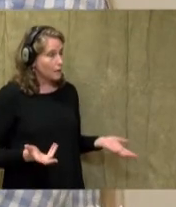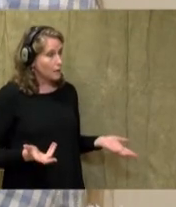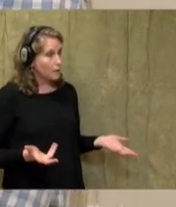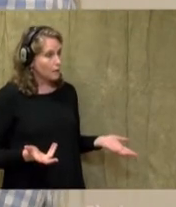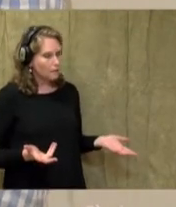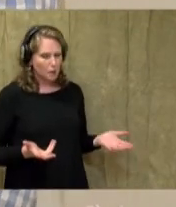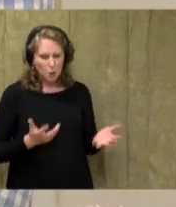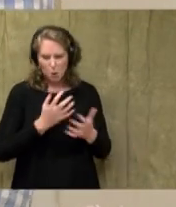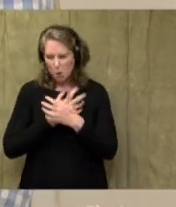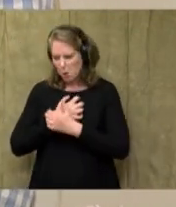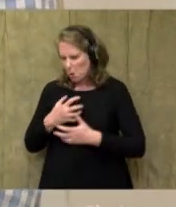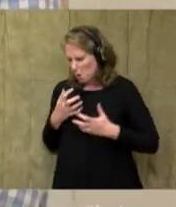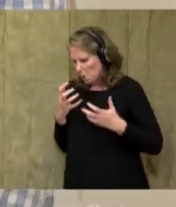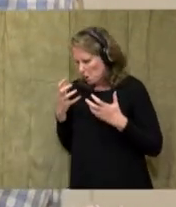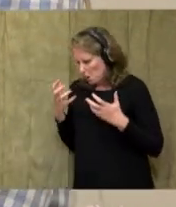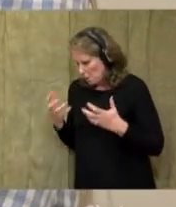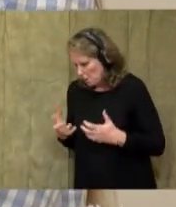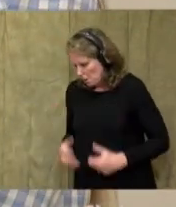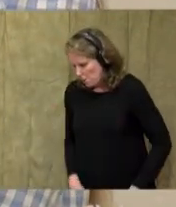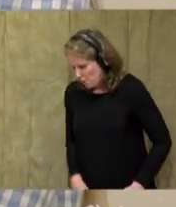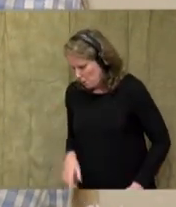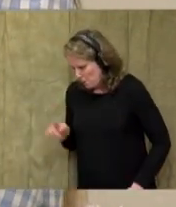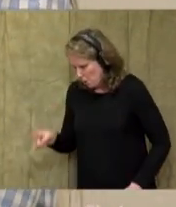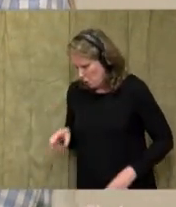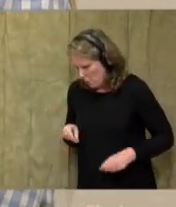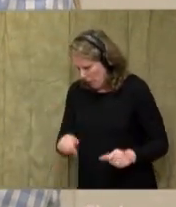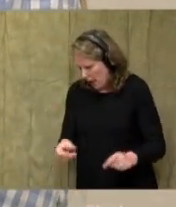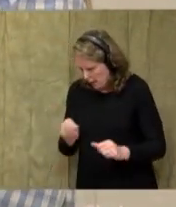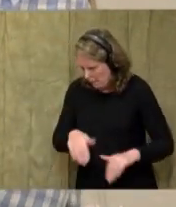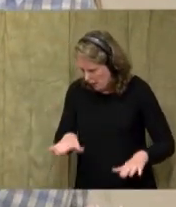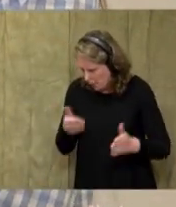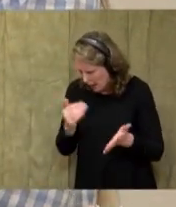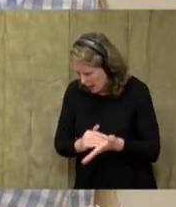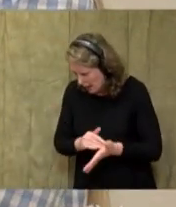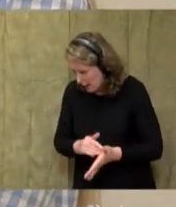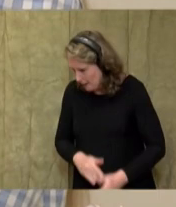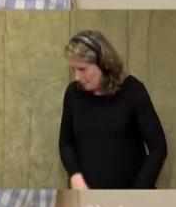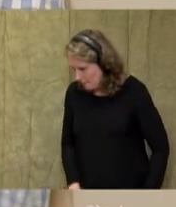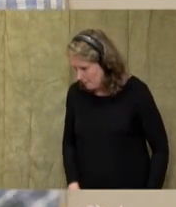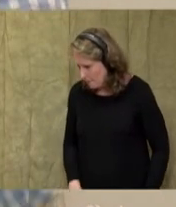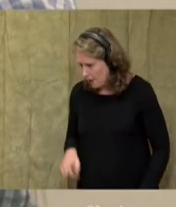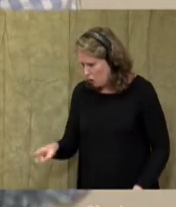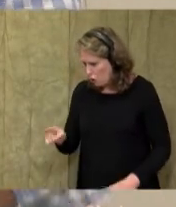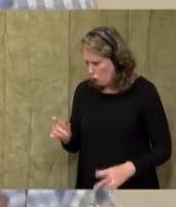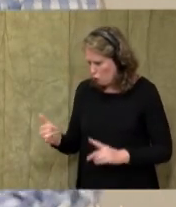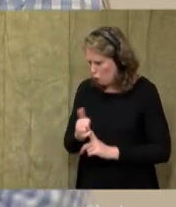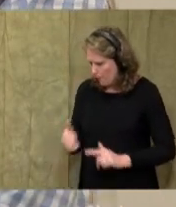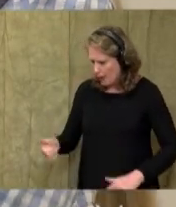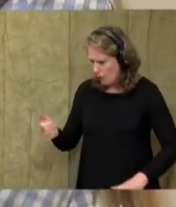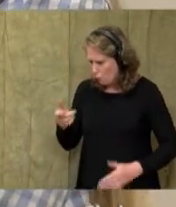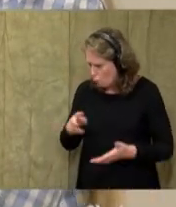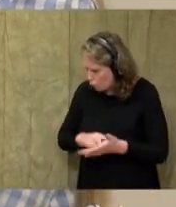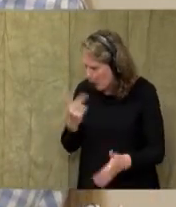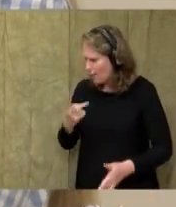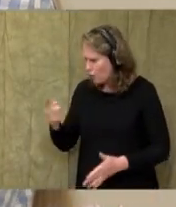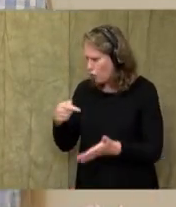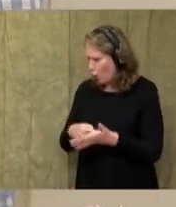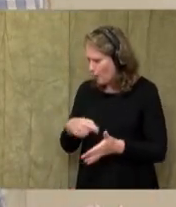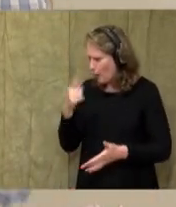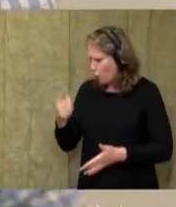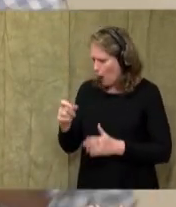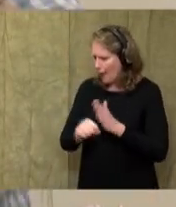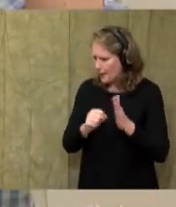Bear growled, "Grrr, you plant this field again, Hare. You've tricked me twice, and you owe me